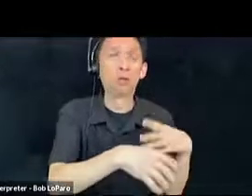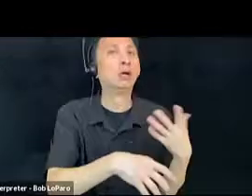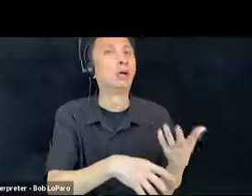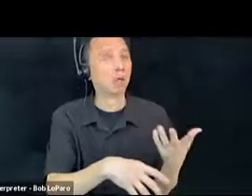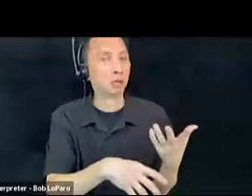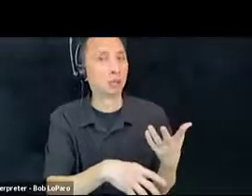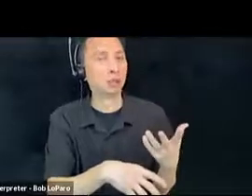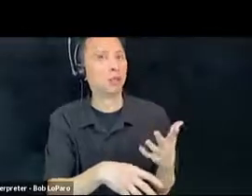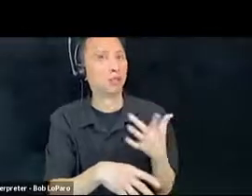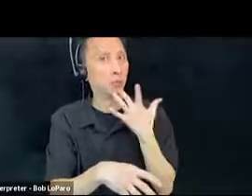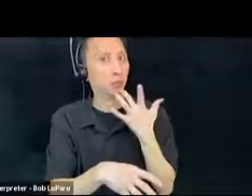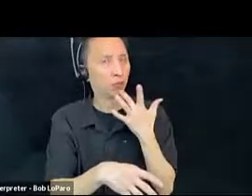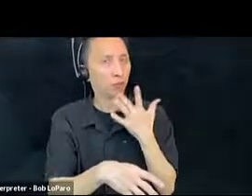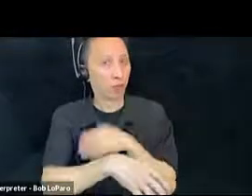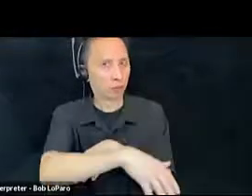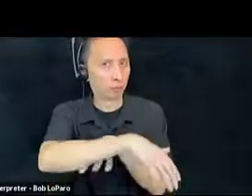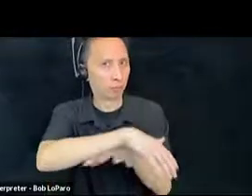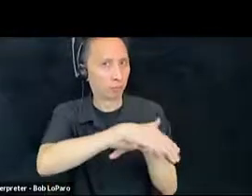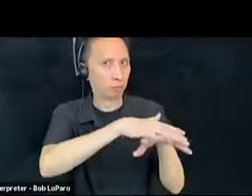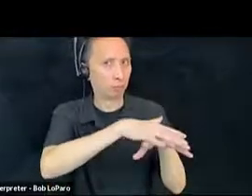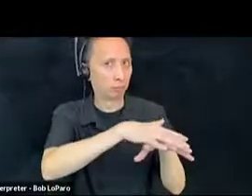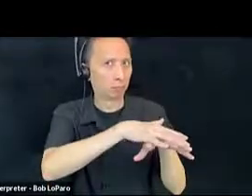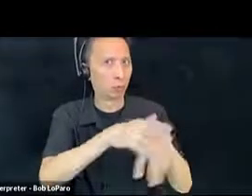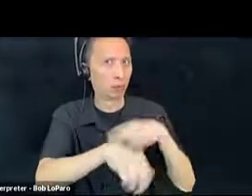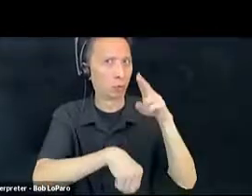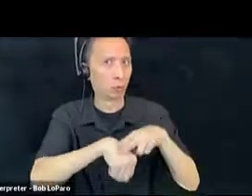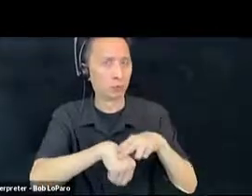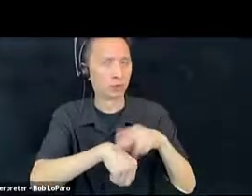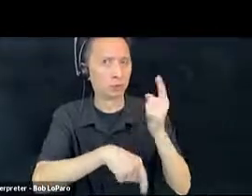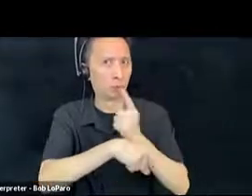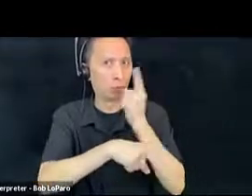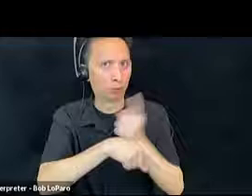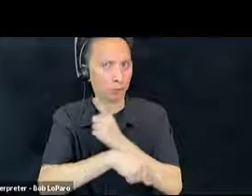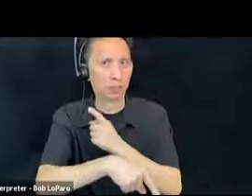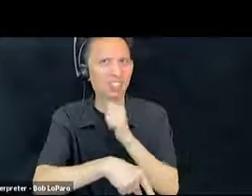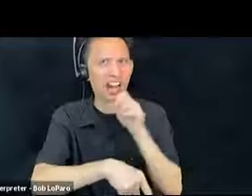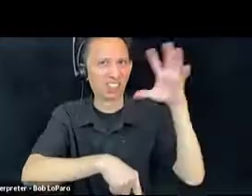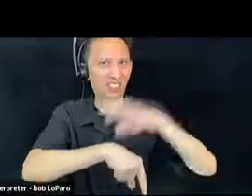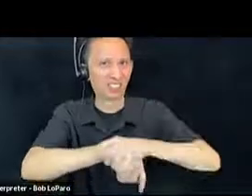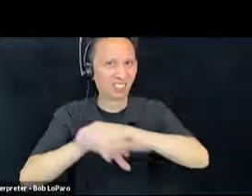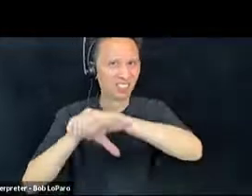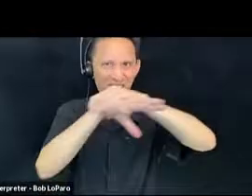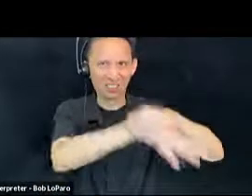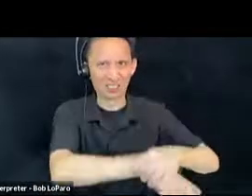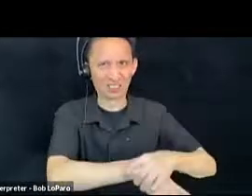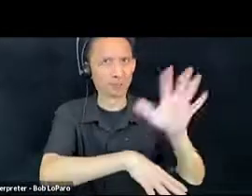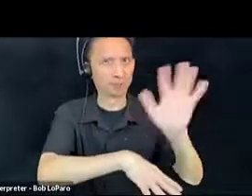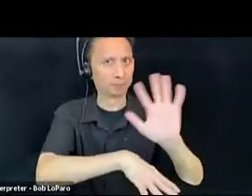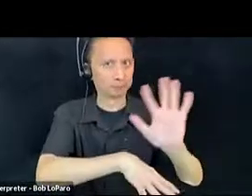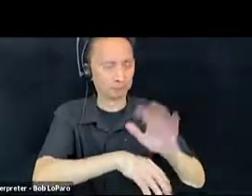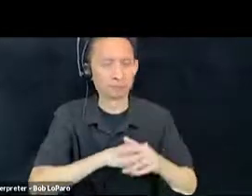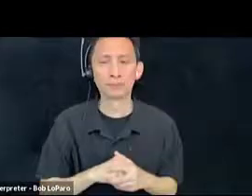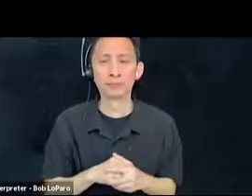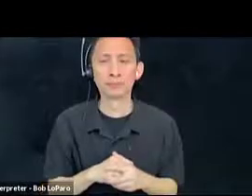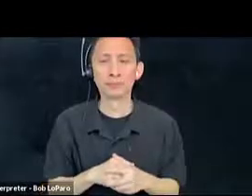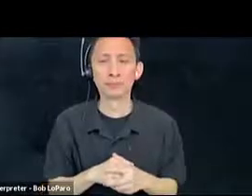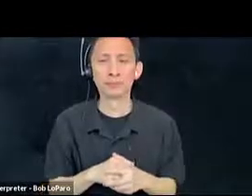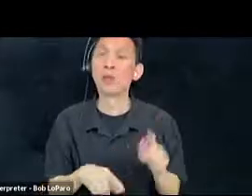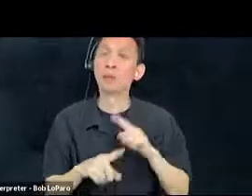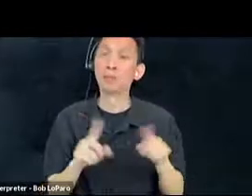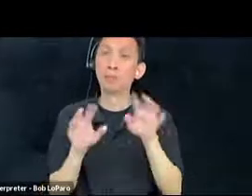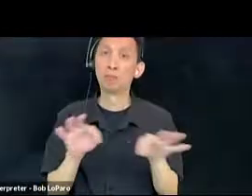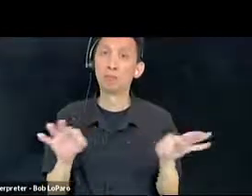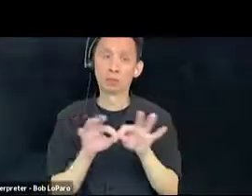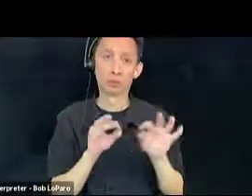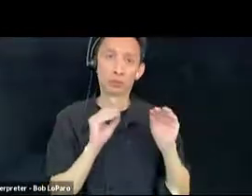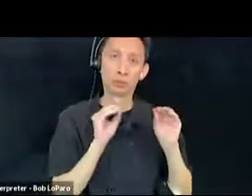use hand under hand, of course. And again, we're going to be working on learning the idea that there's a beginning and an end to an activity.